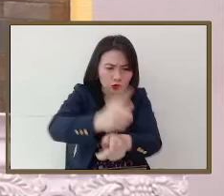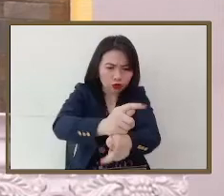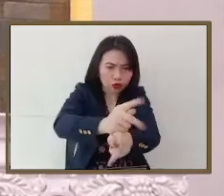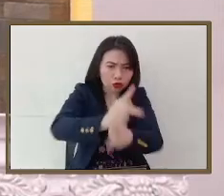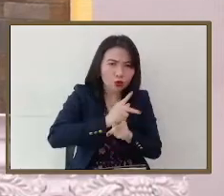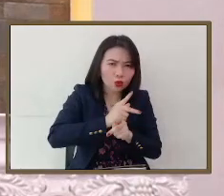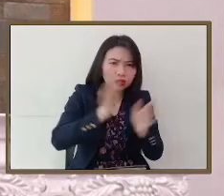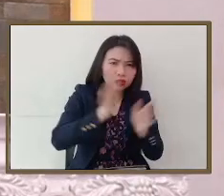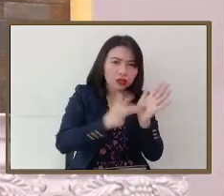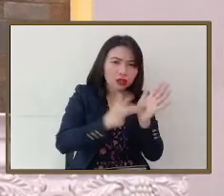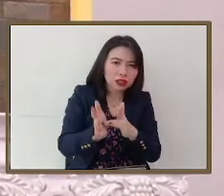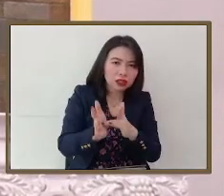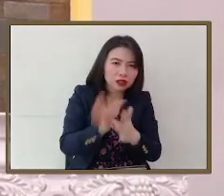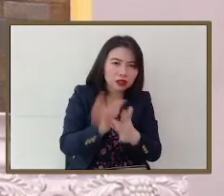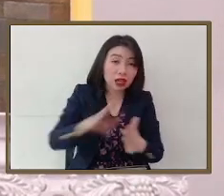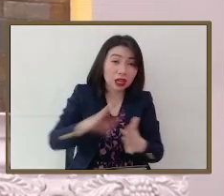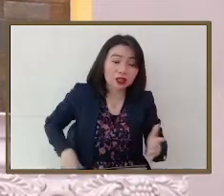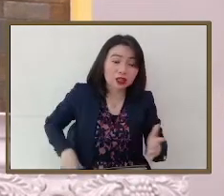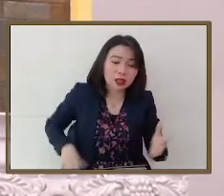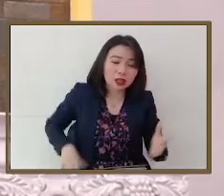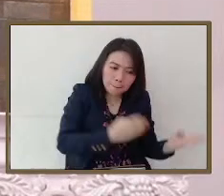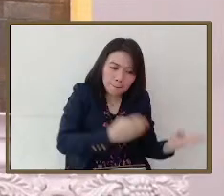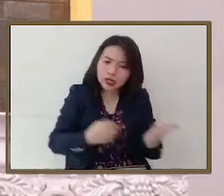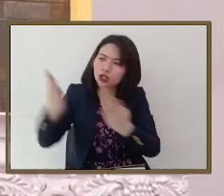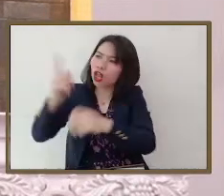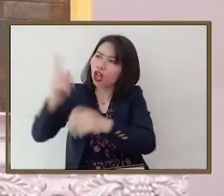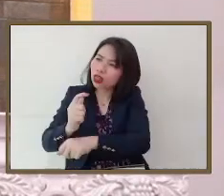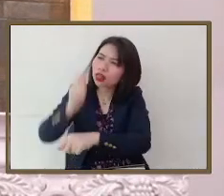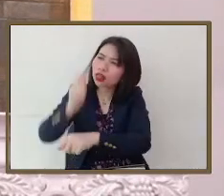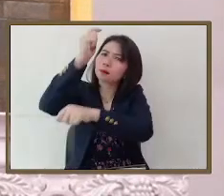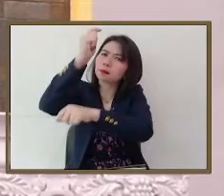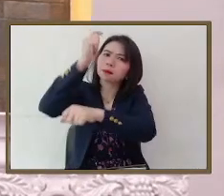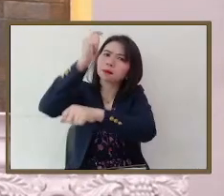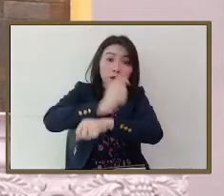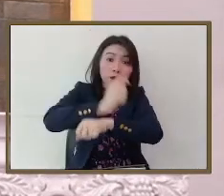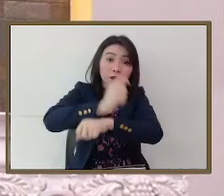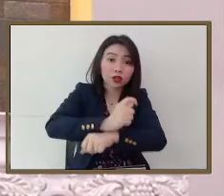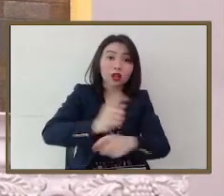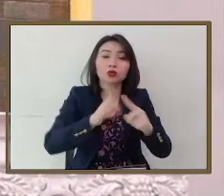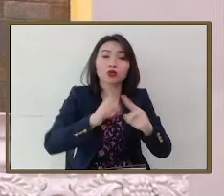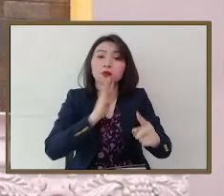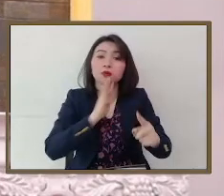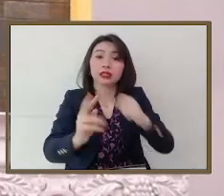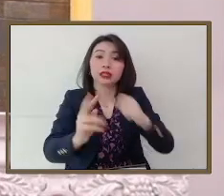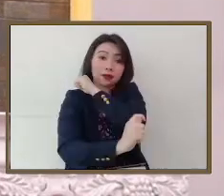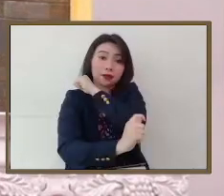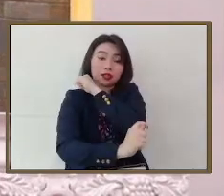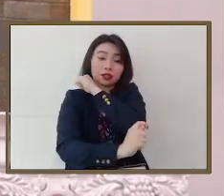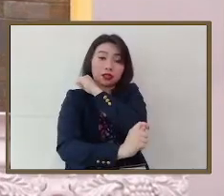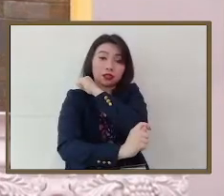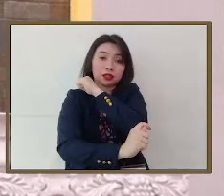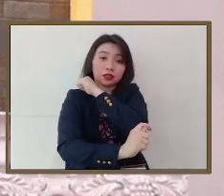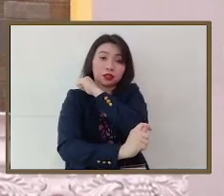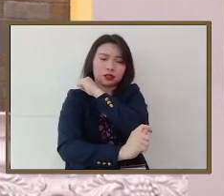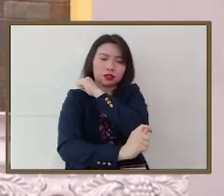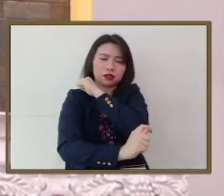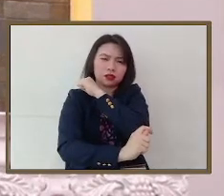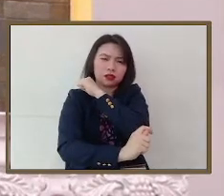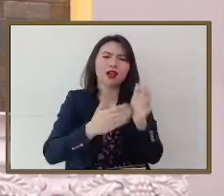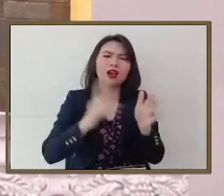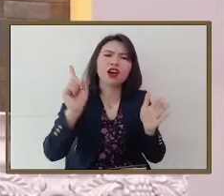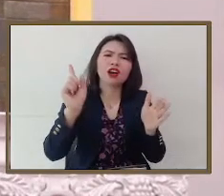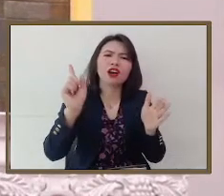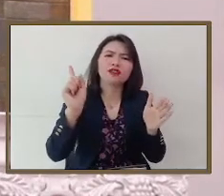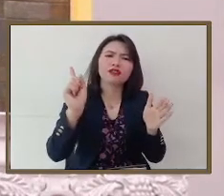into the top of the temple to be tempted. You see? Yung unang temptation, Diyos